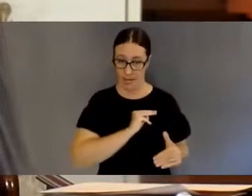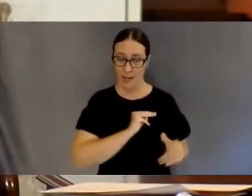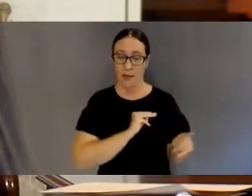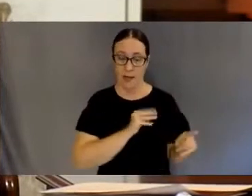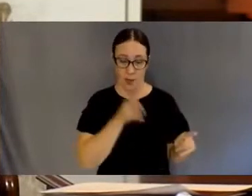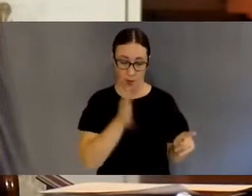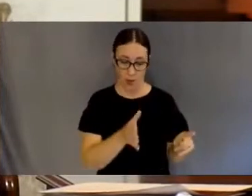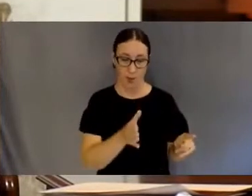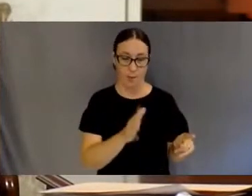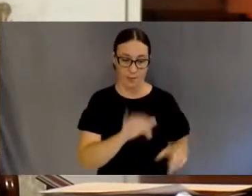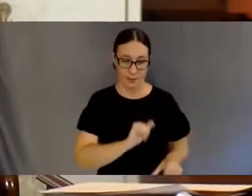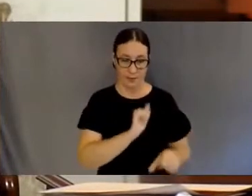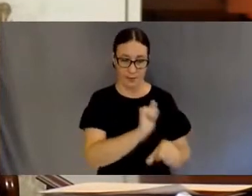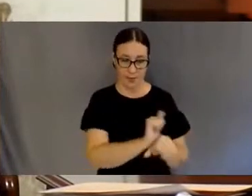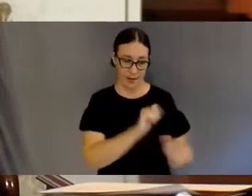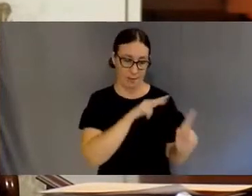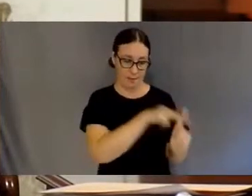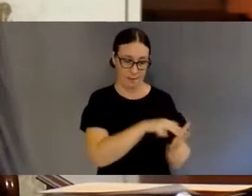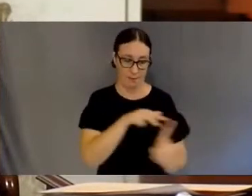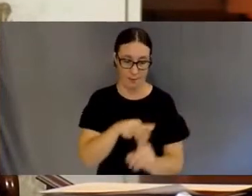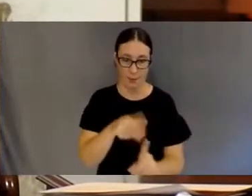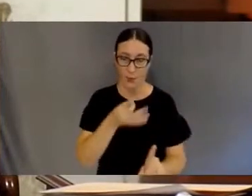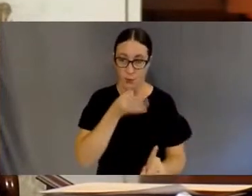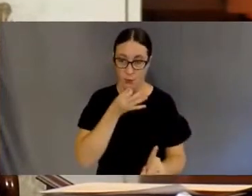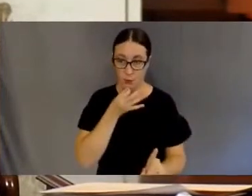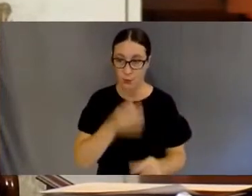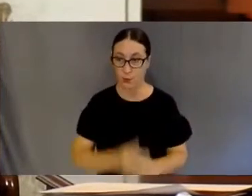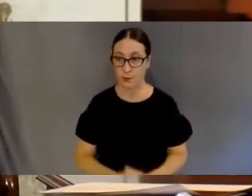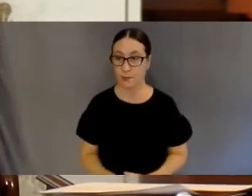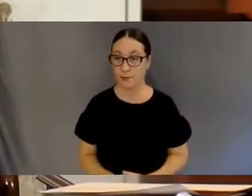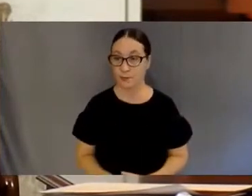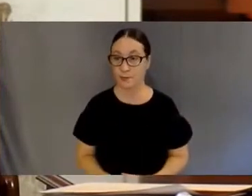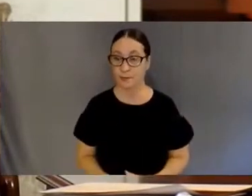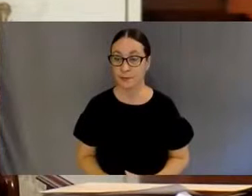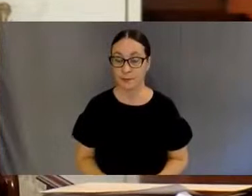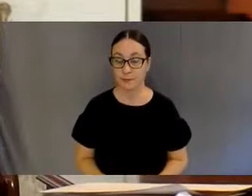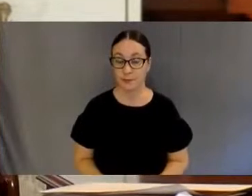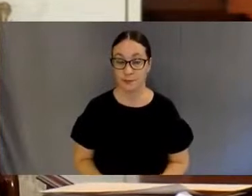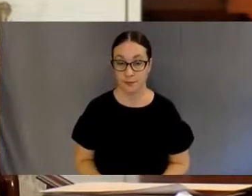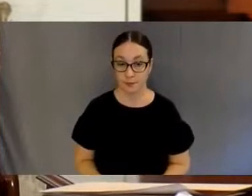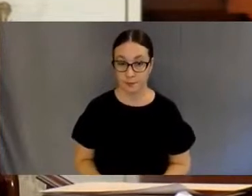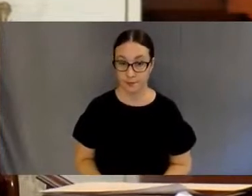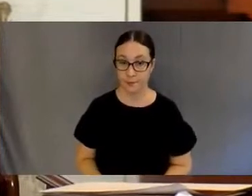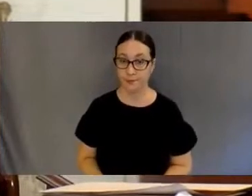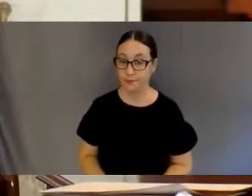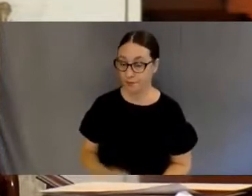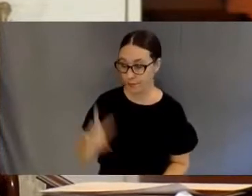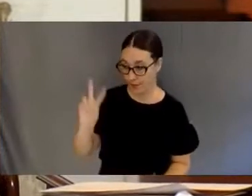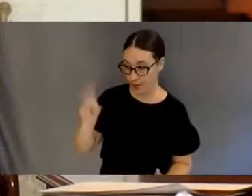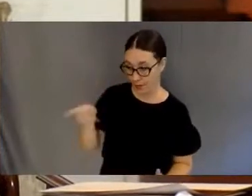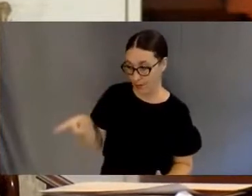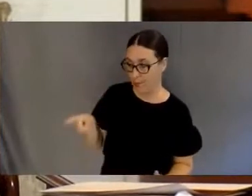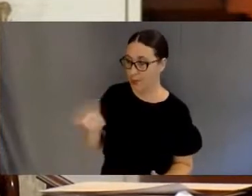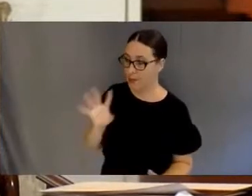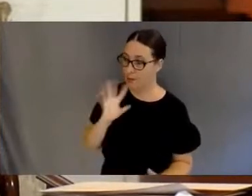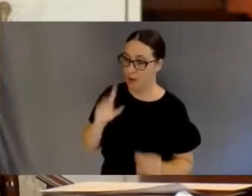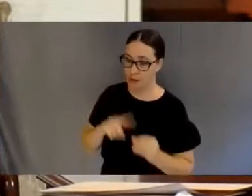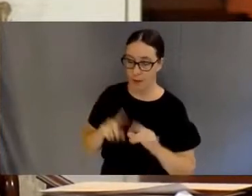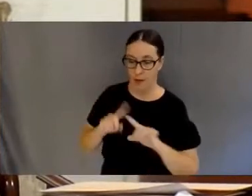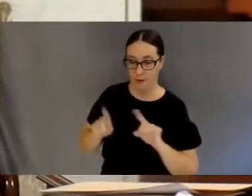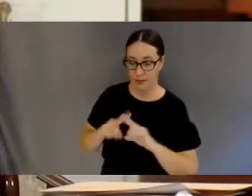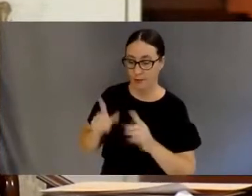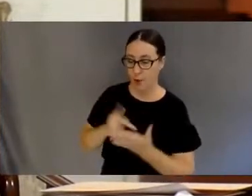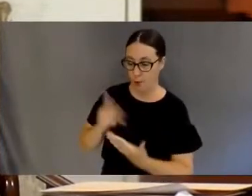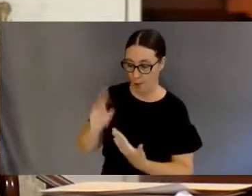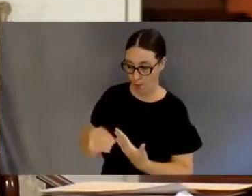making appointments to that soon. But the Vice President talked about the various programs that